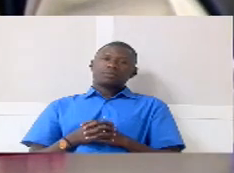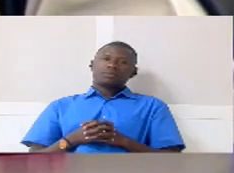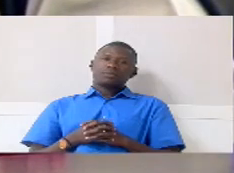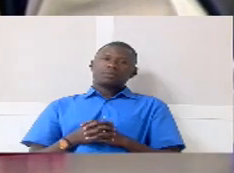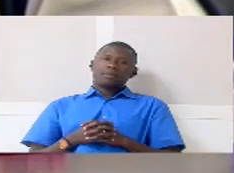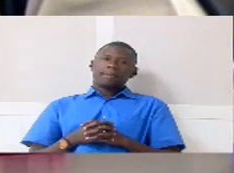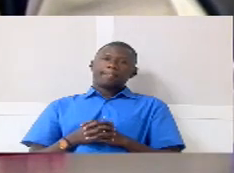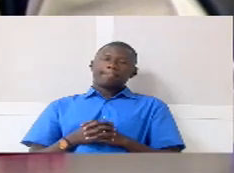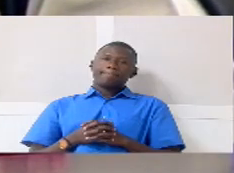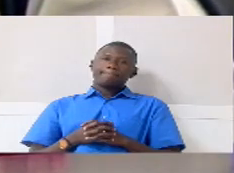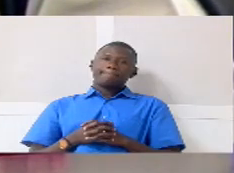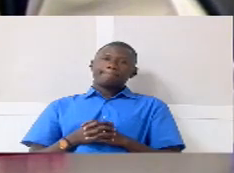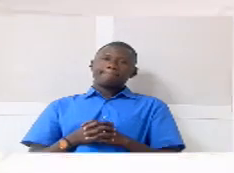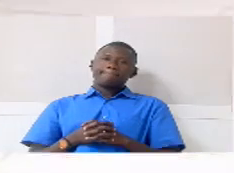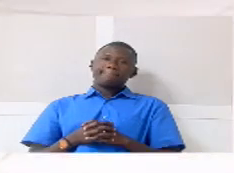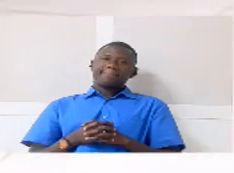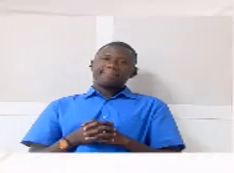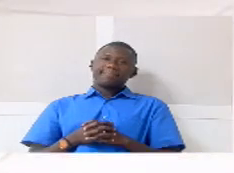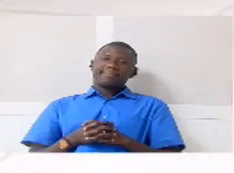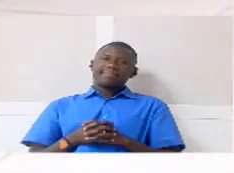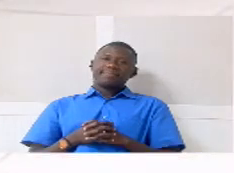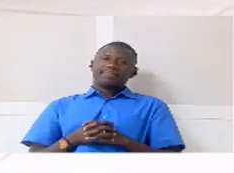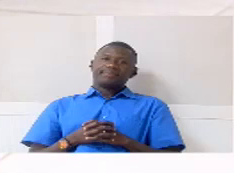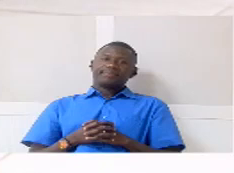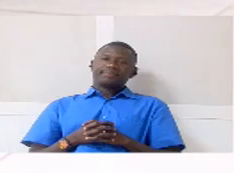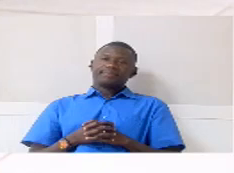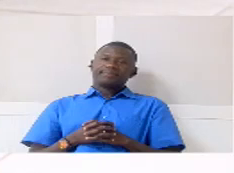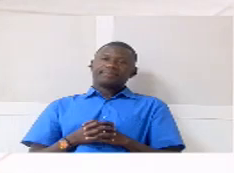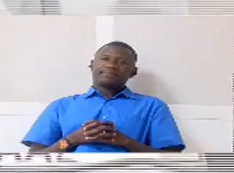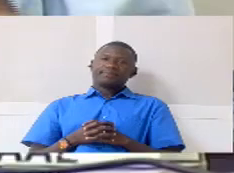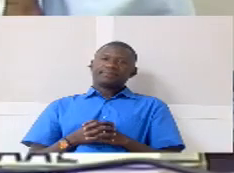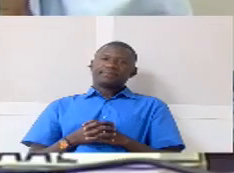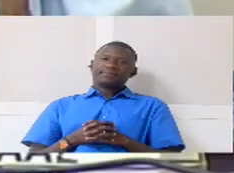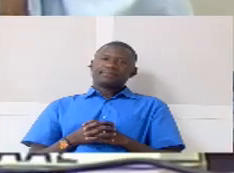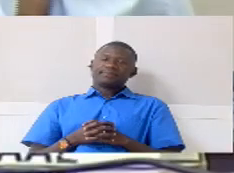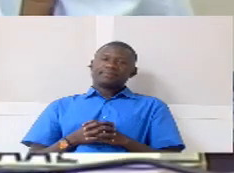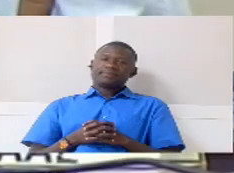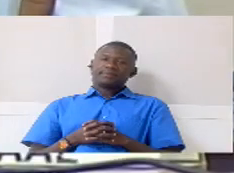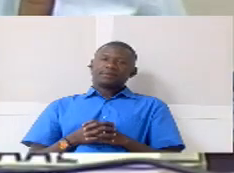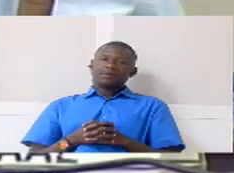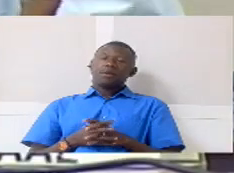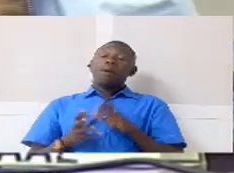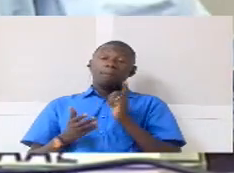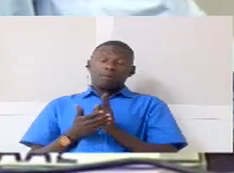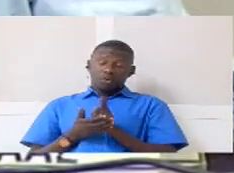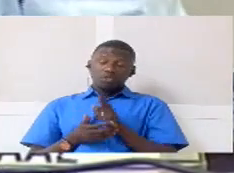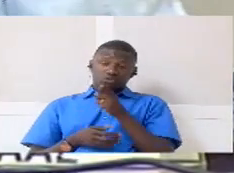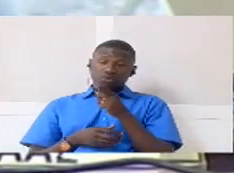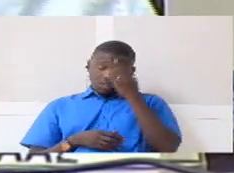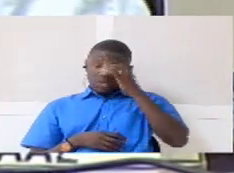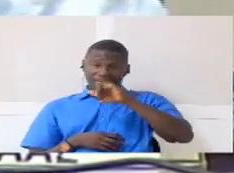it and up till now nothing is known about the whole issue. Yeah, so but you would agree that if the